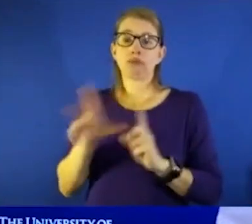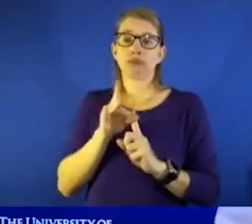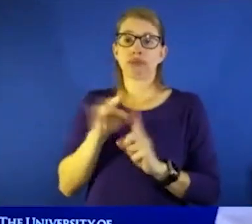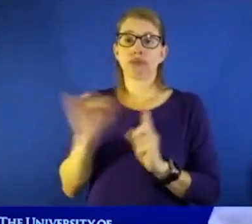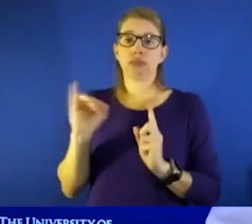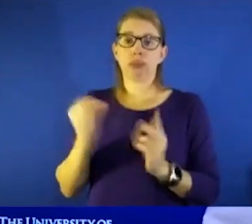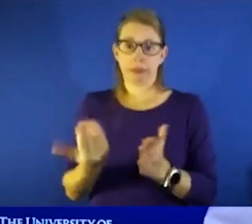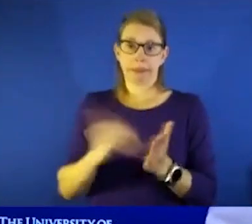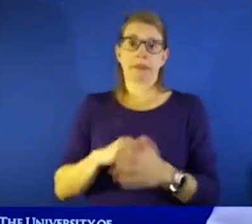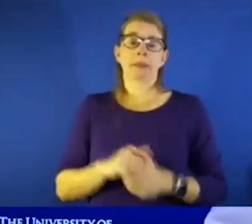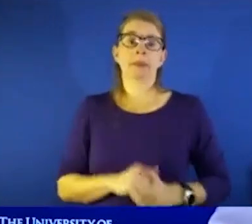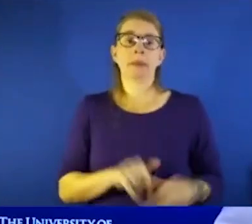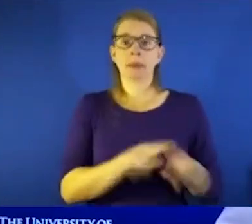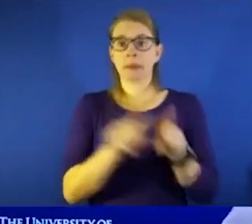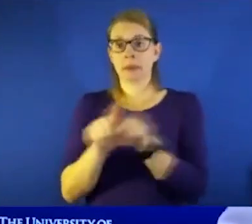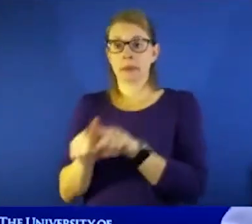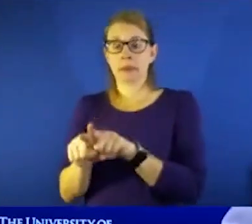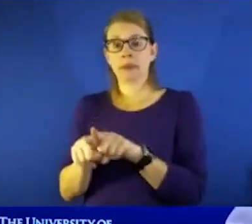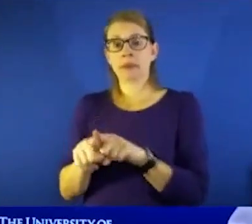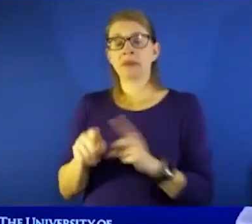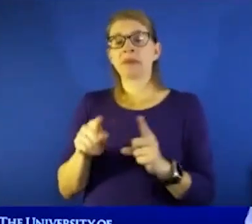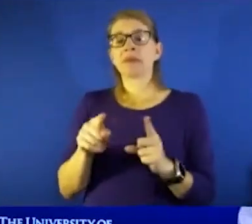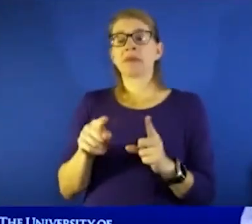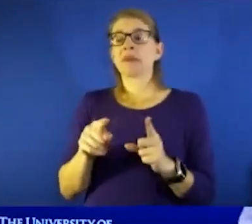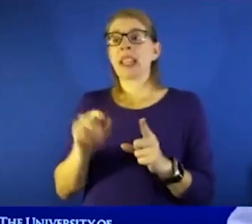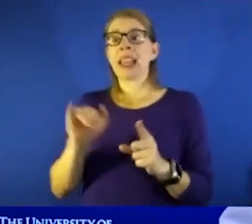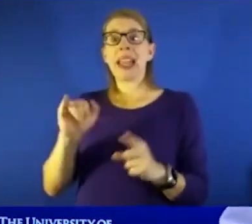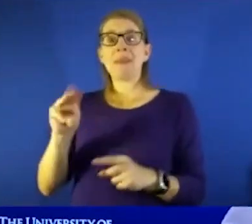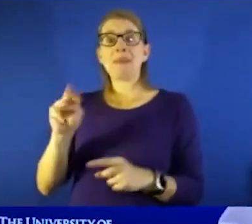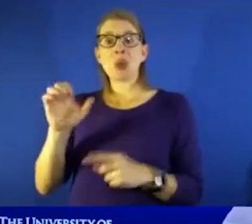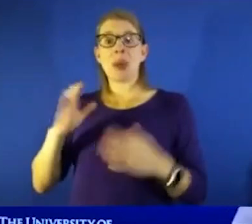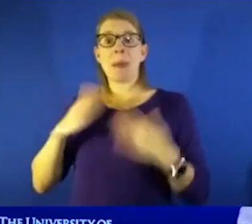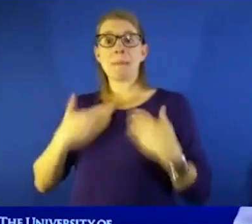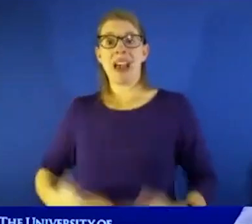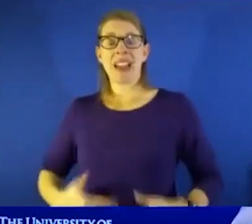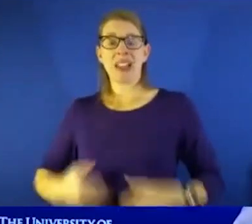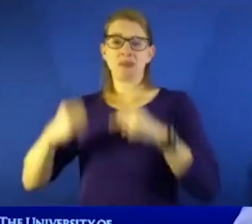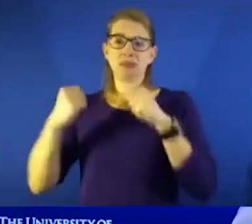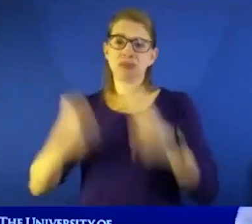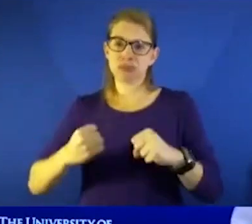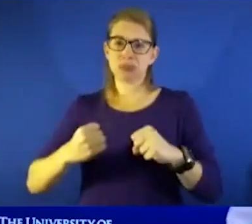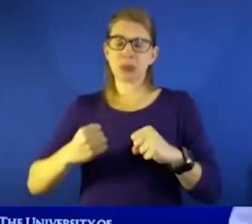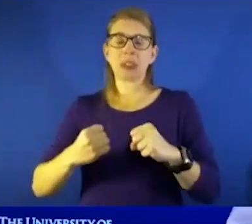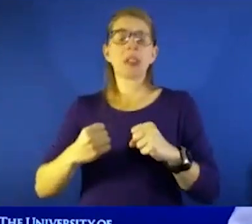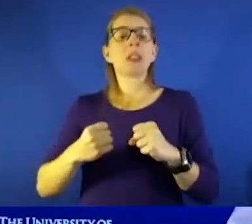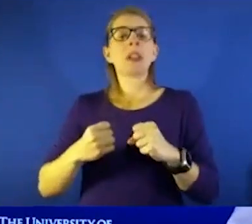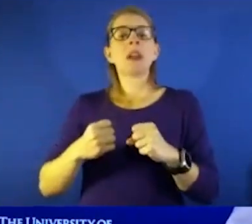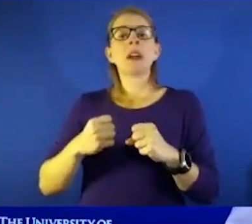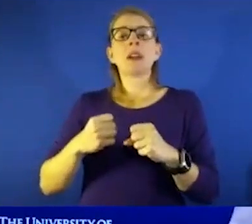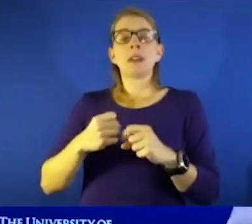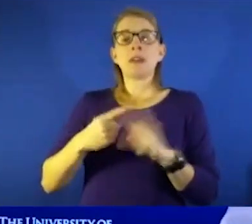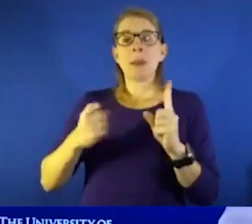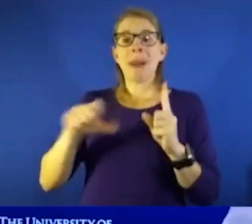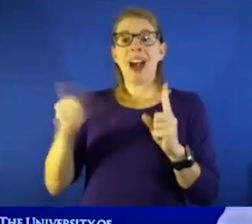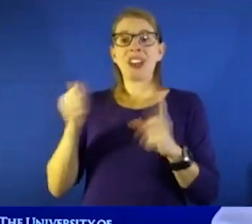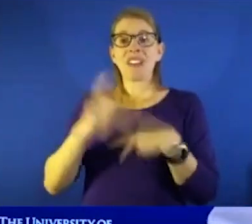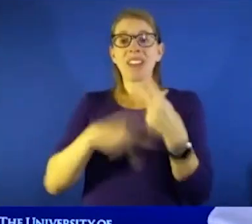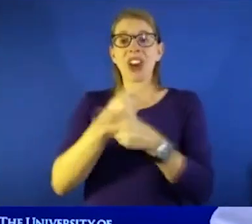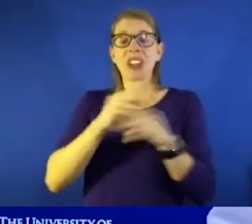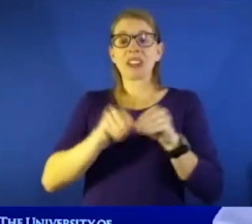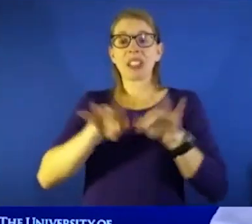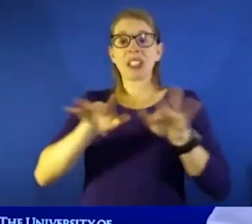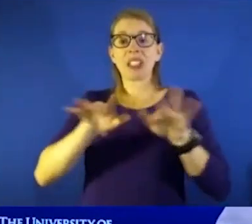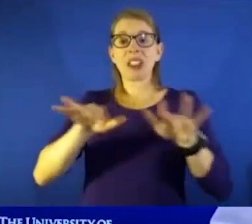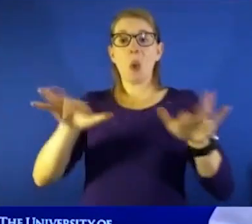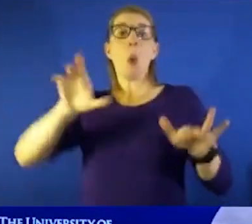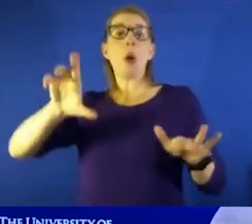as increase that breadth of immune response to other variants that are circulating, or more than likely other variants that will